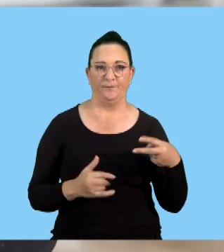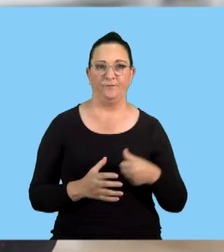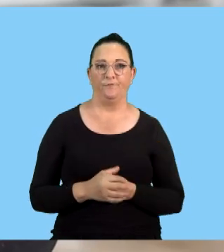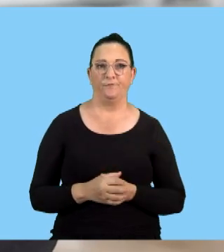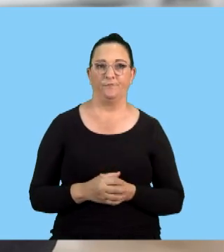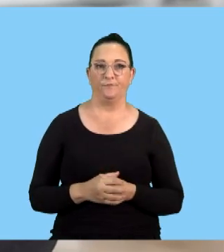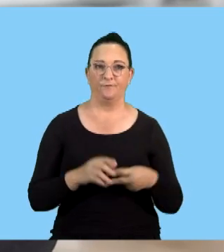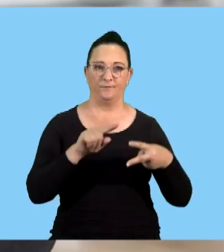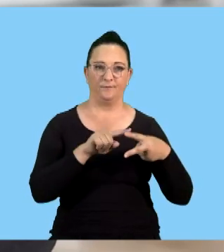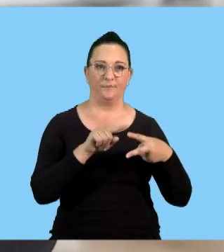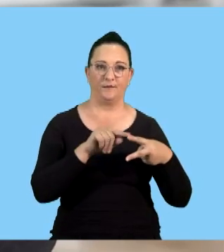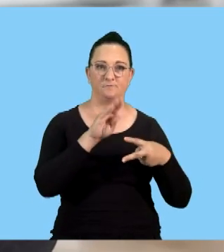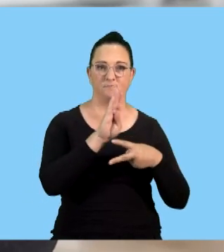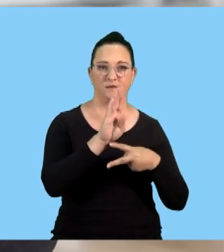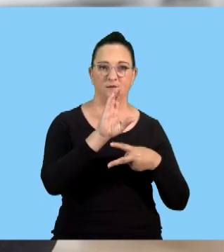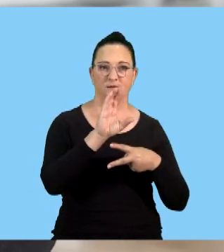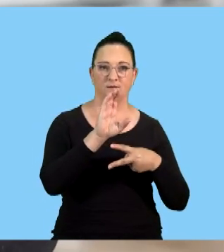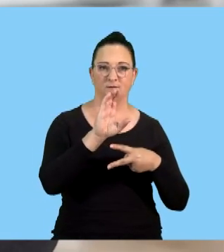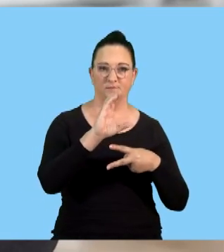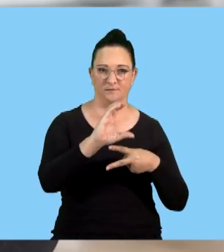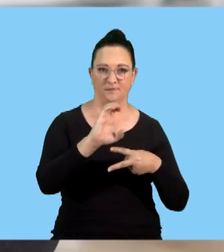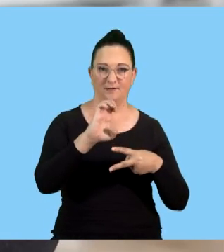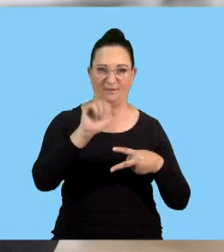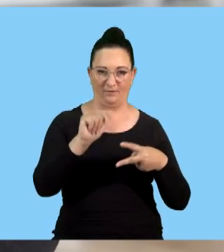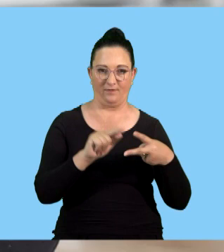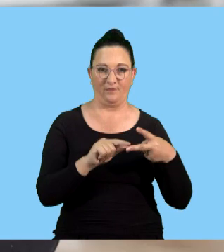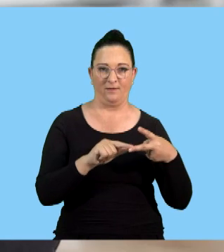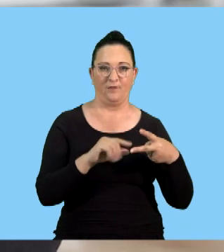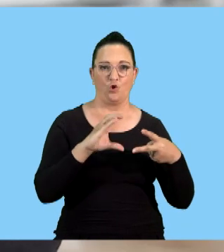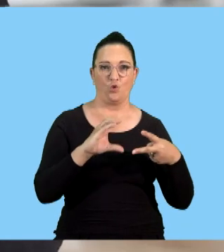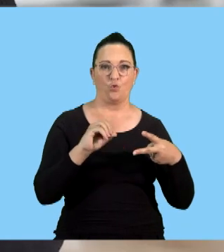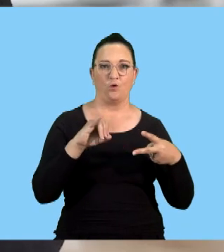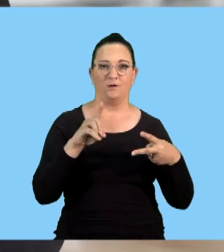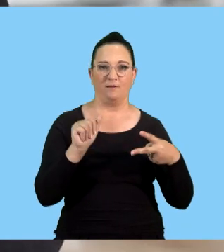today, which is your BCA and your COIDA. We finished with the BCA questions.